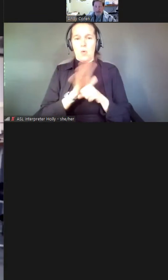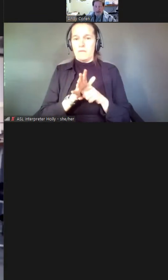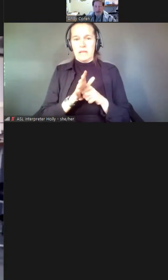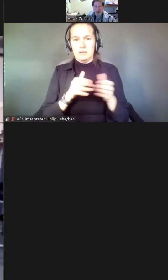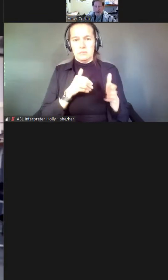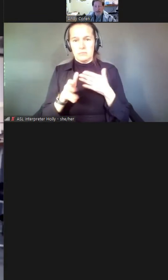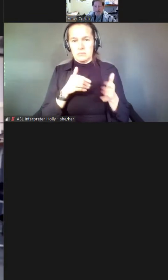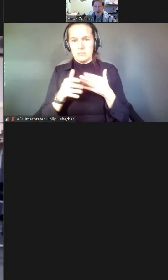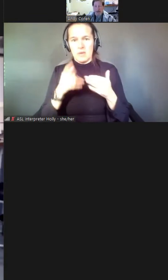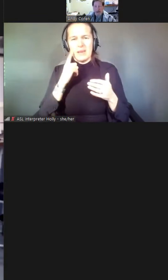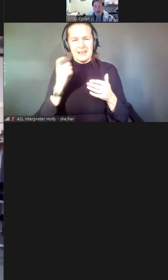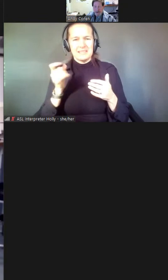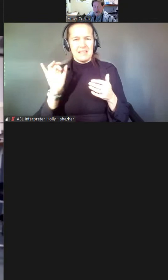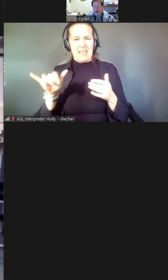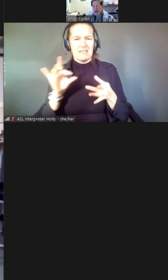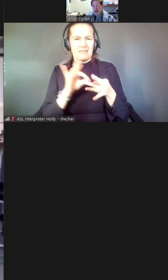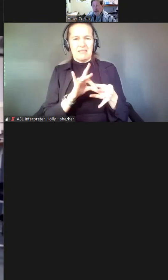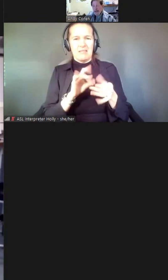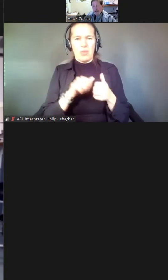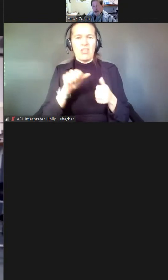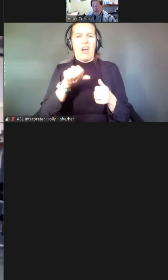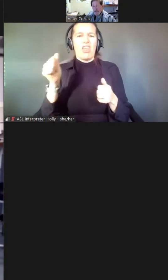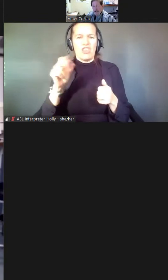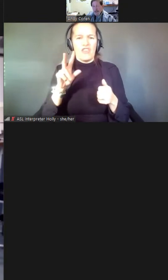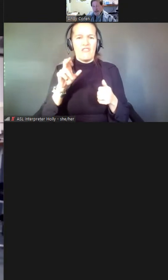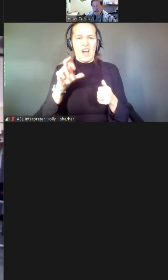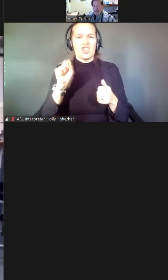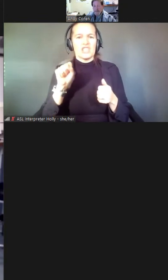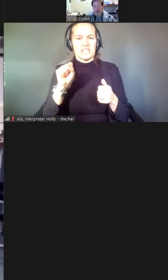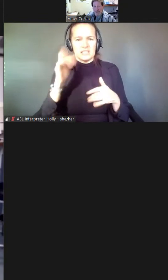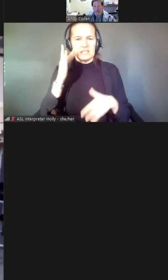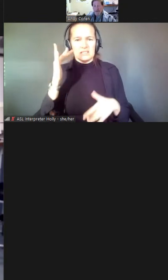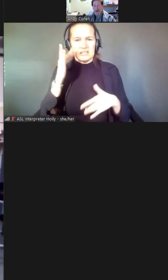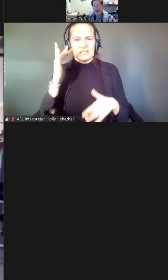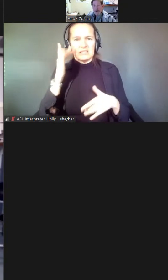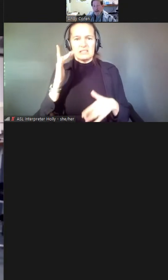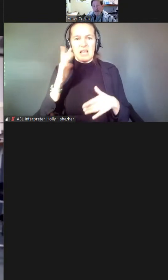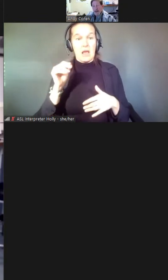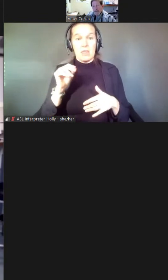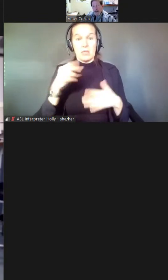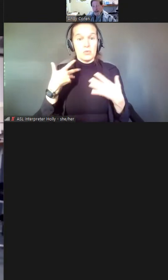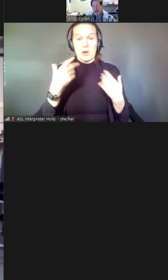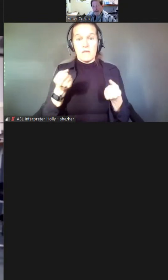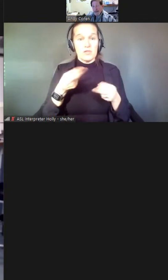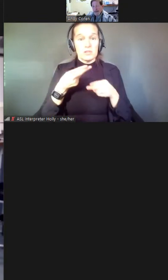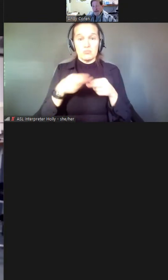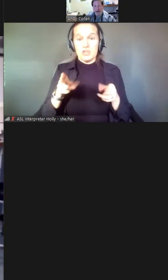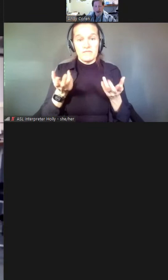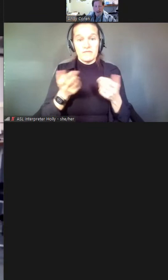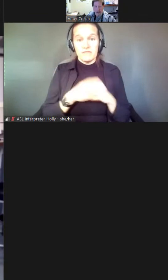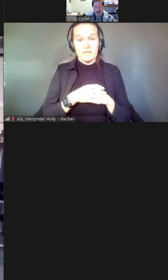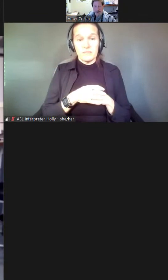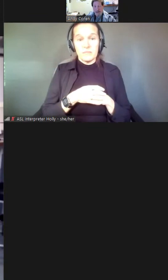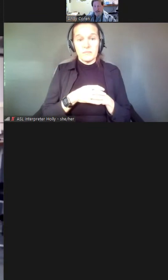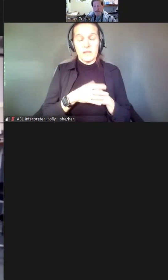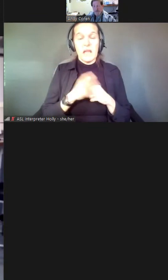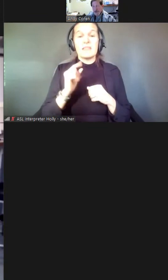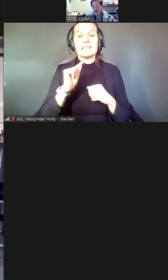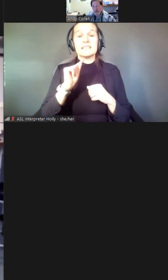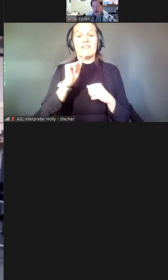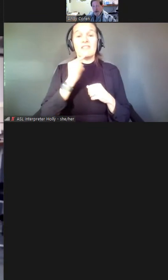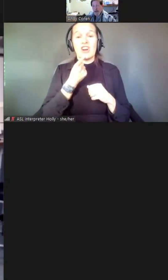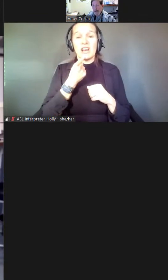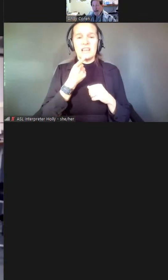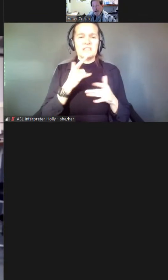it comes along with many other viral illnesses. And the recovery is brief, and the severity is actually